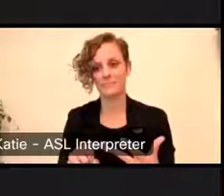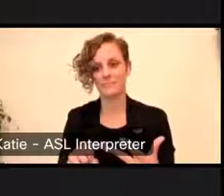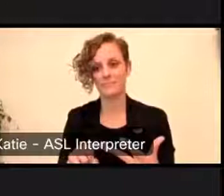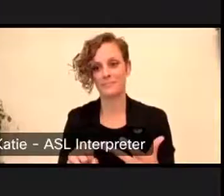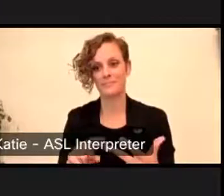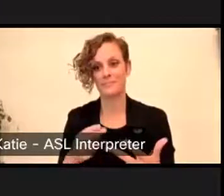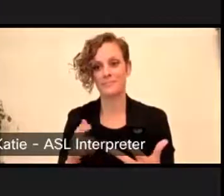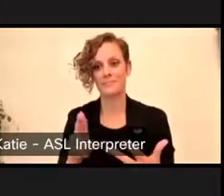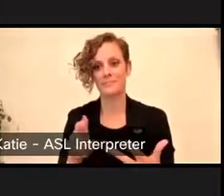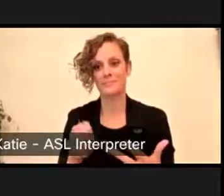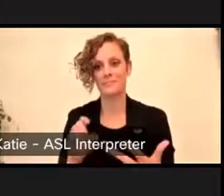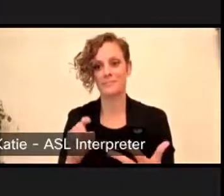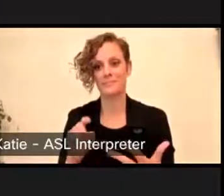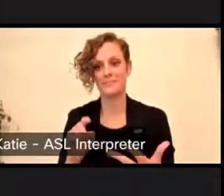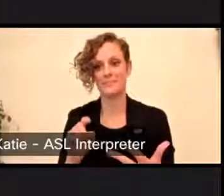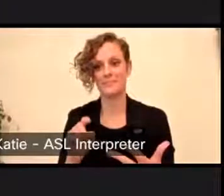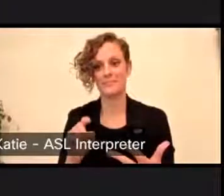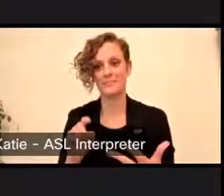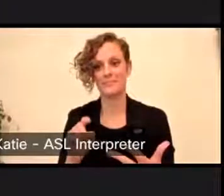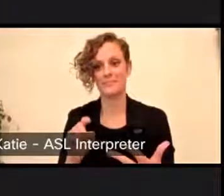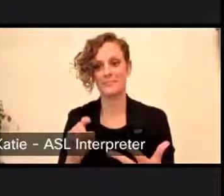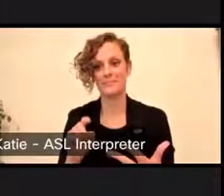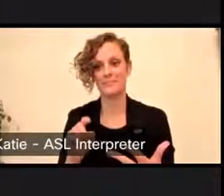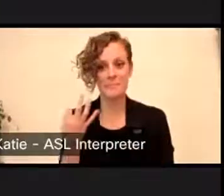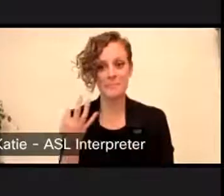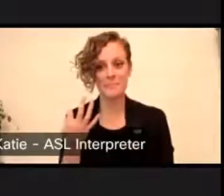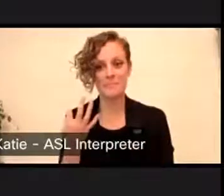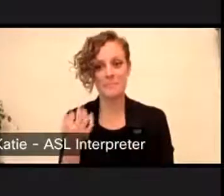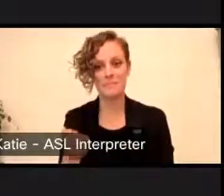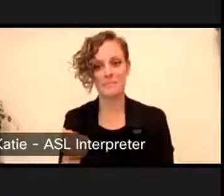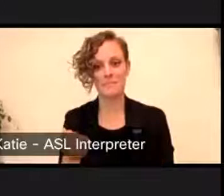We're just waiting for folks to get joined on here. Thanks for joining us.